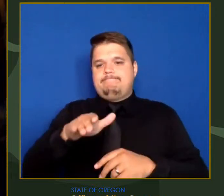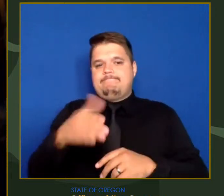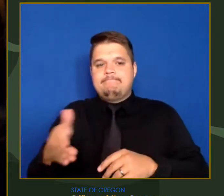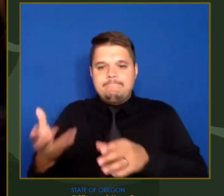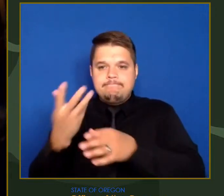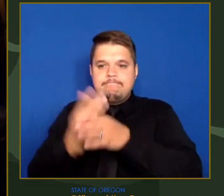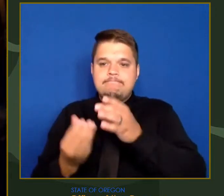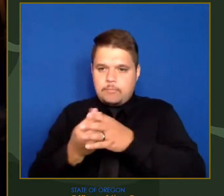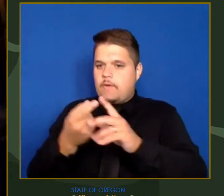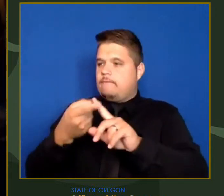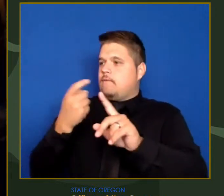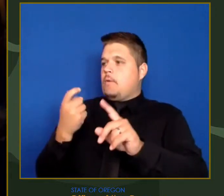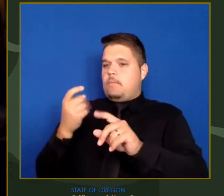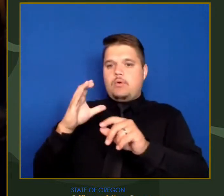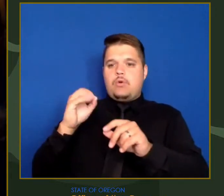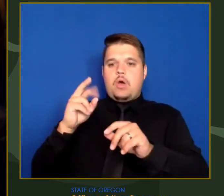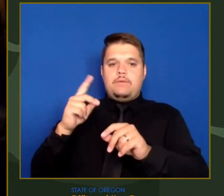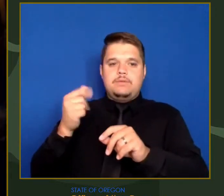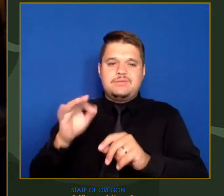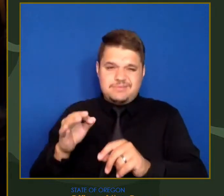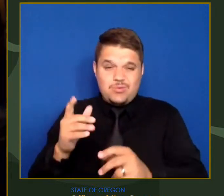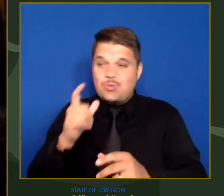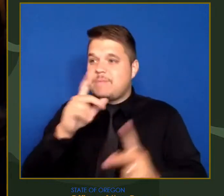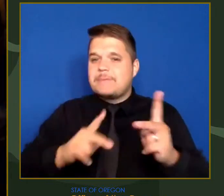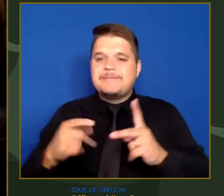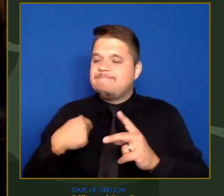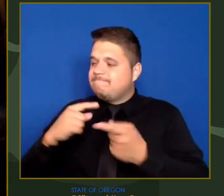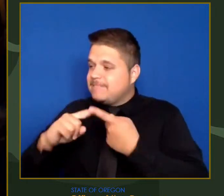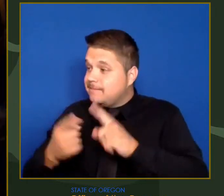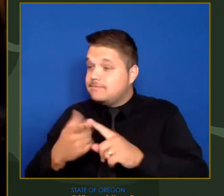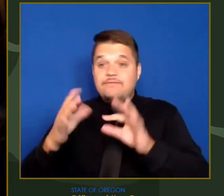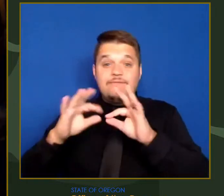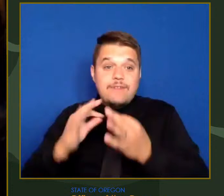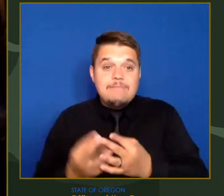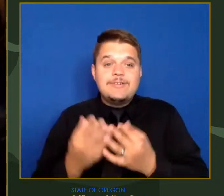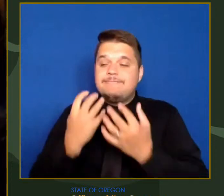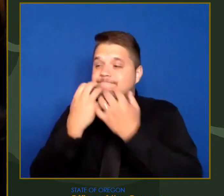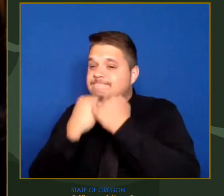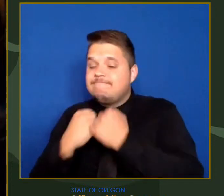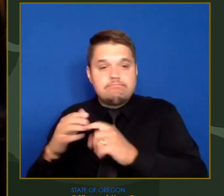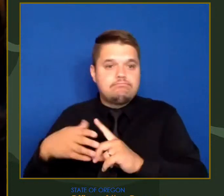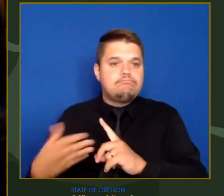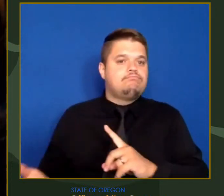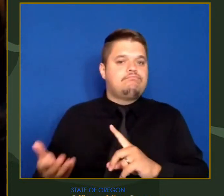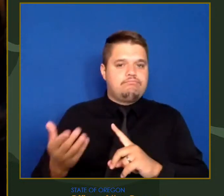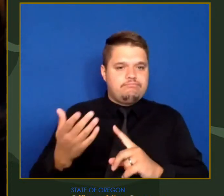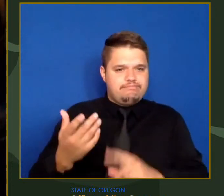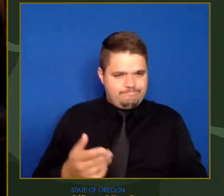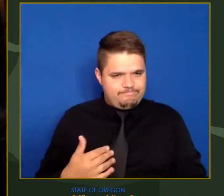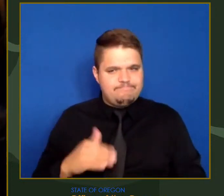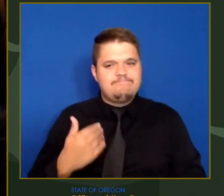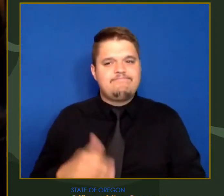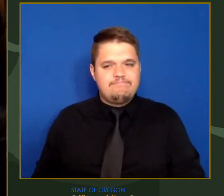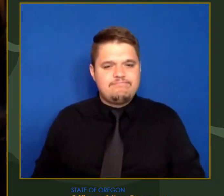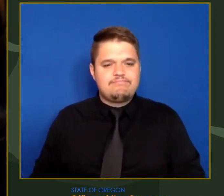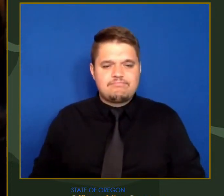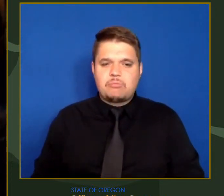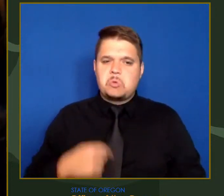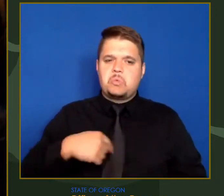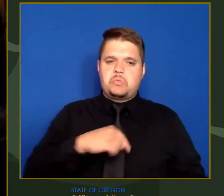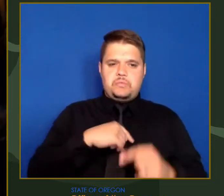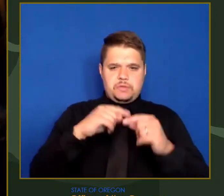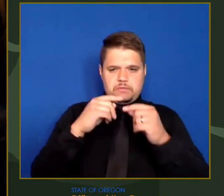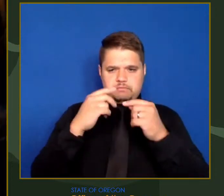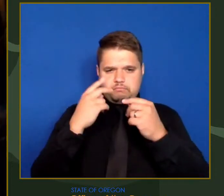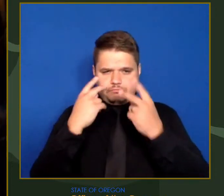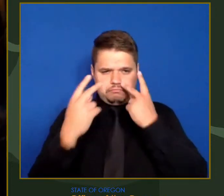has consistently ranked near the bottom among states in COVID-19 related deaths when we look throughout the pandemic,